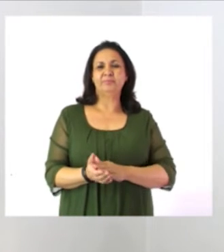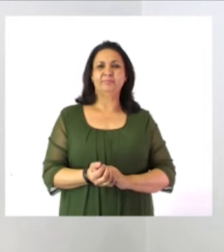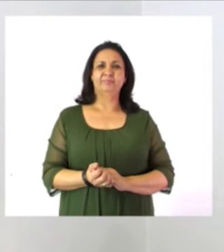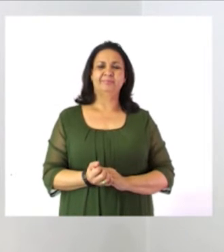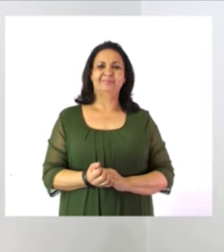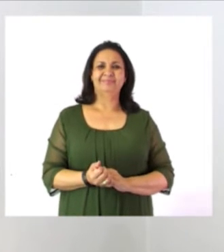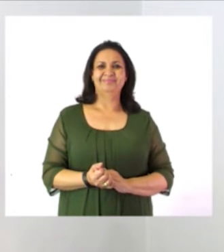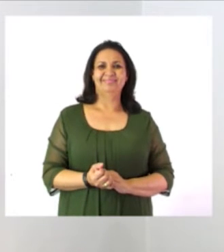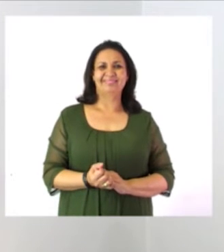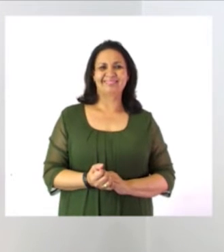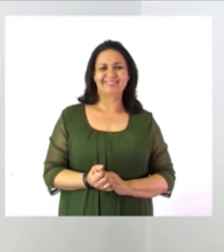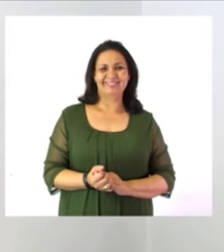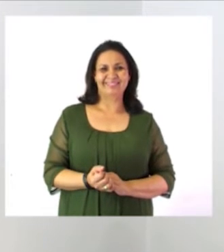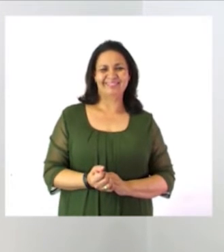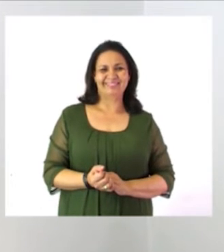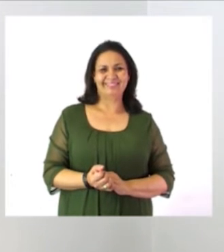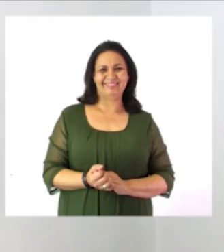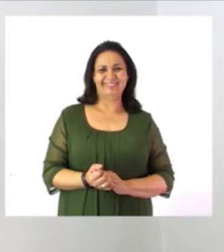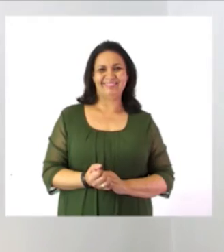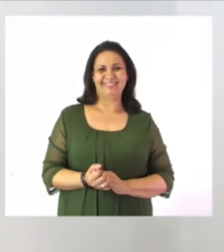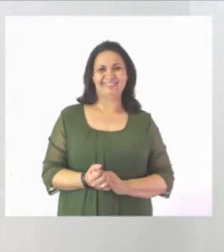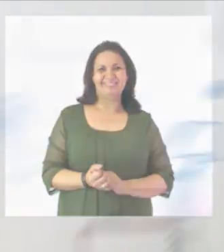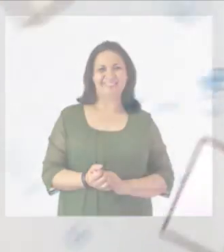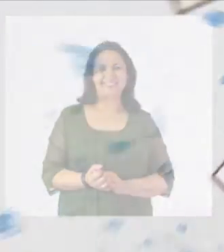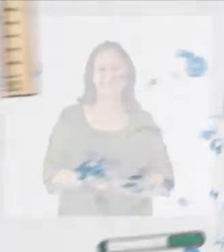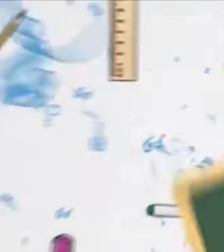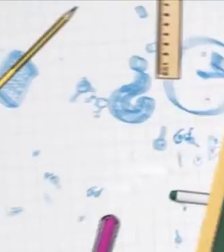Yes, I'm sure you've done a great job.